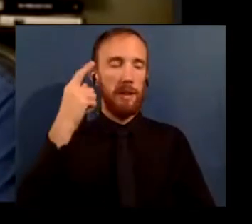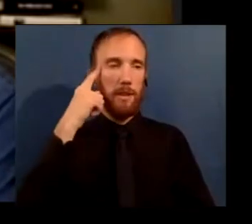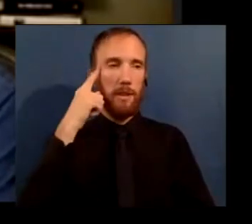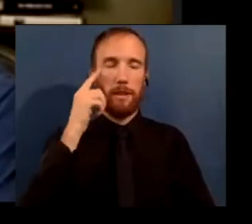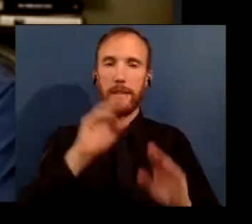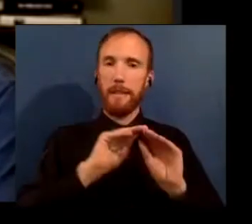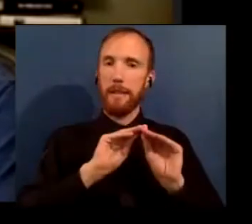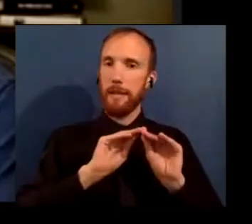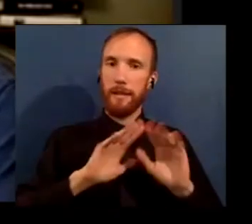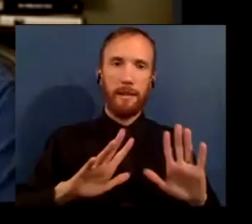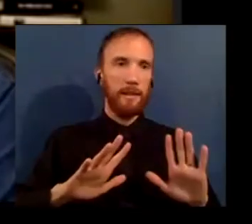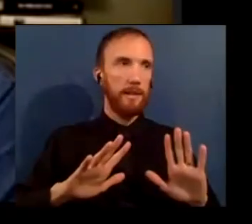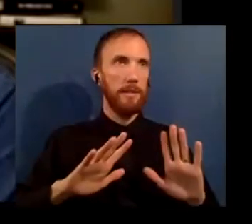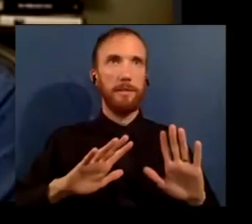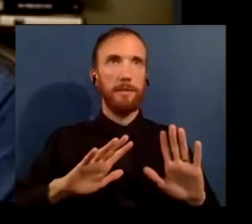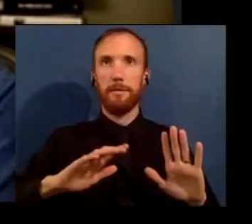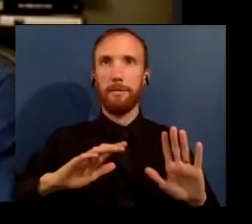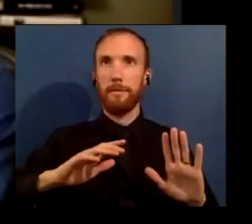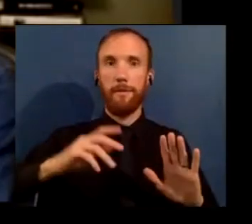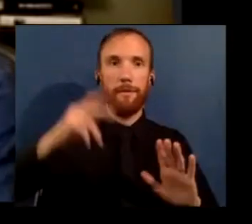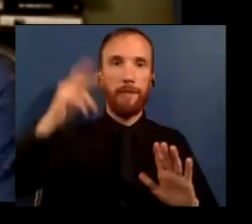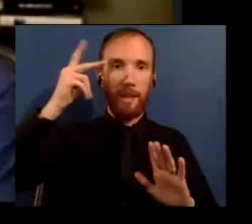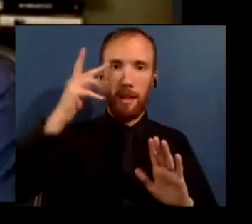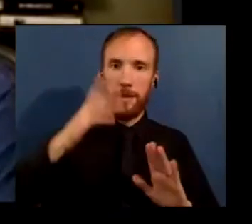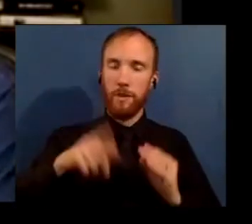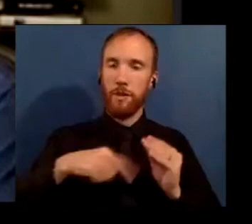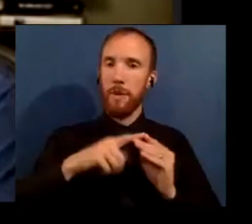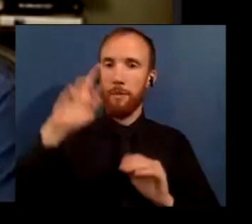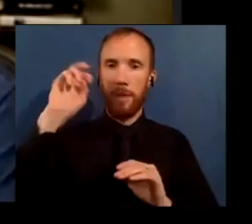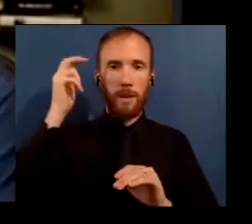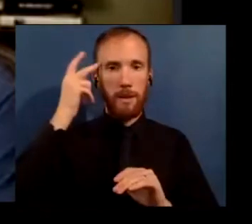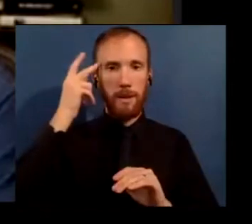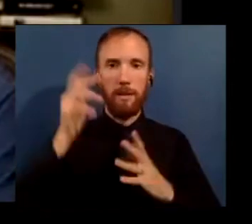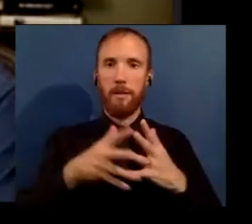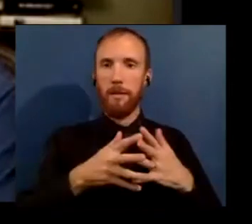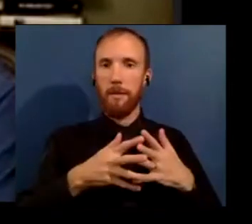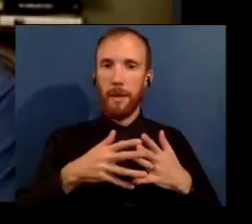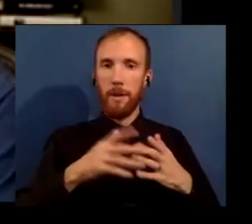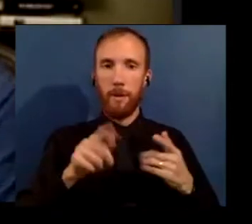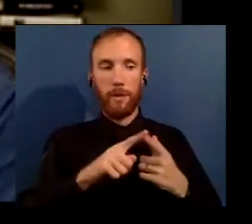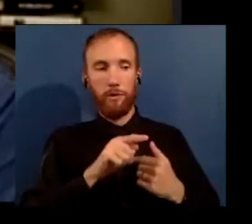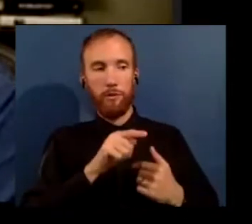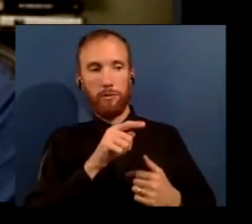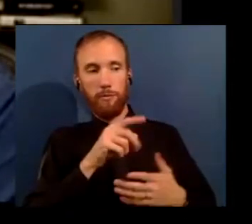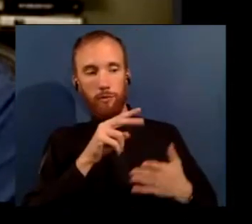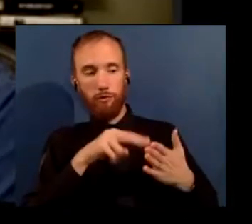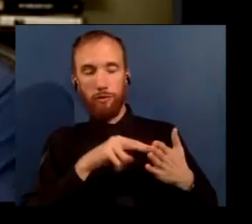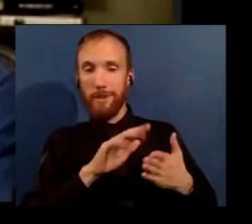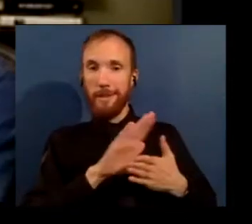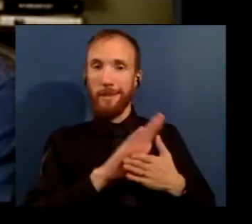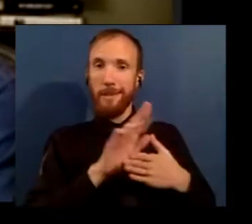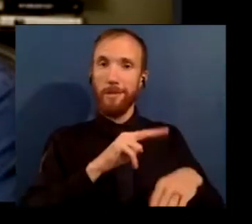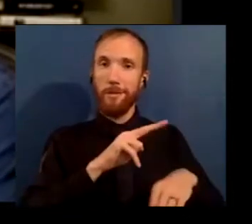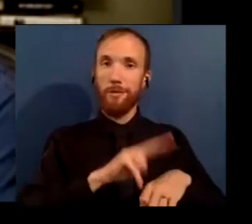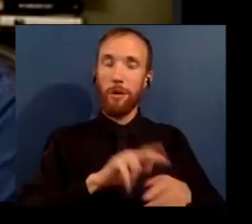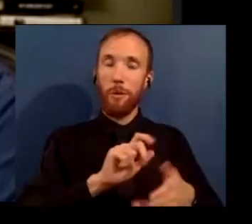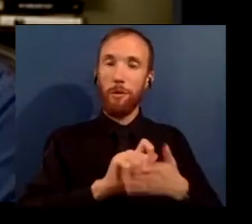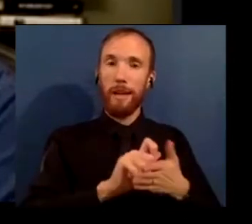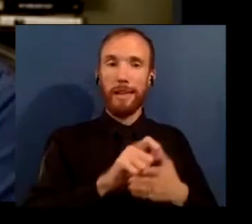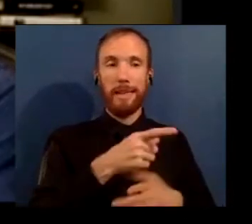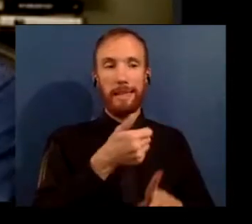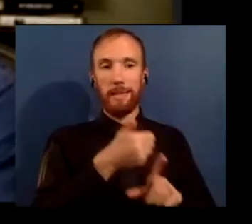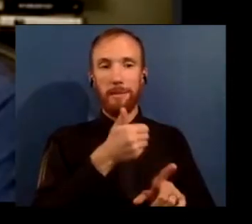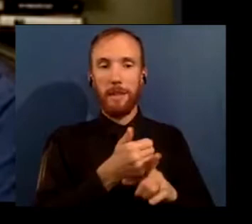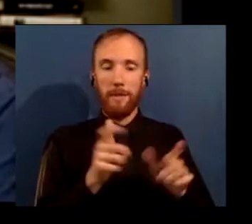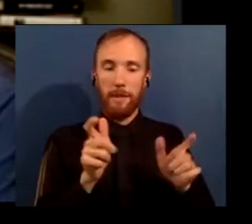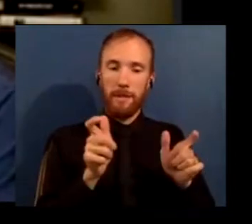about America. When you read Mumia's regular writings, this man who has been in a tiny cell and on